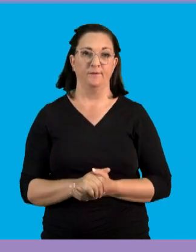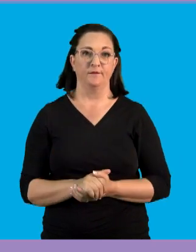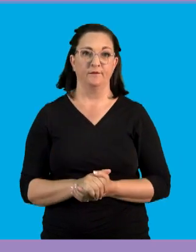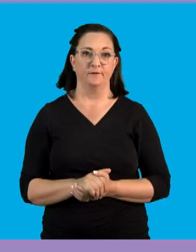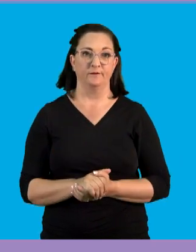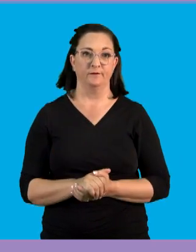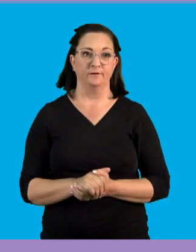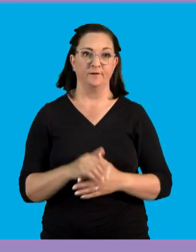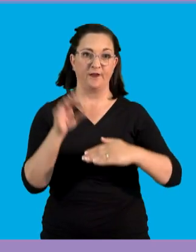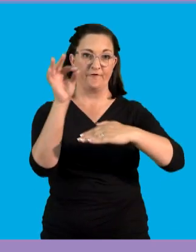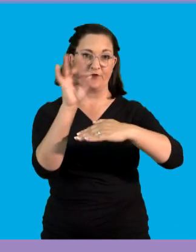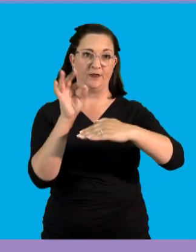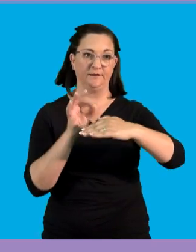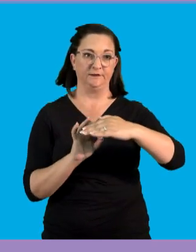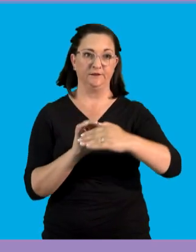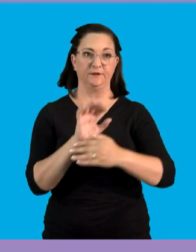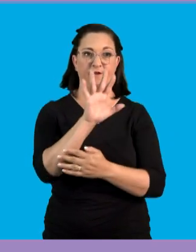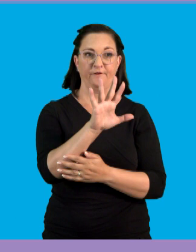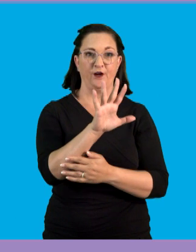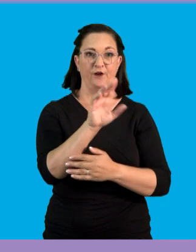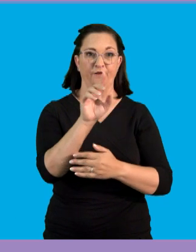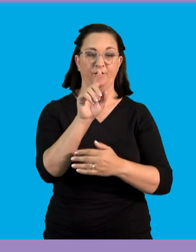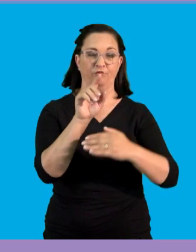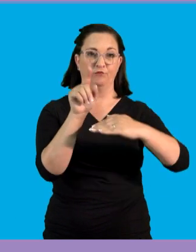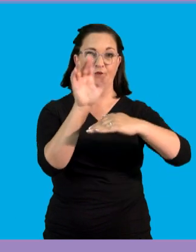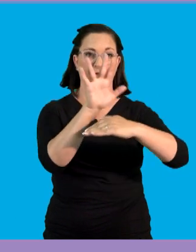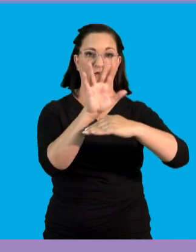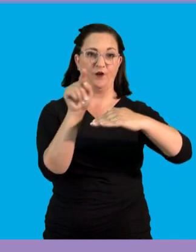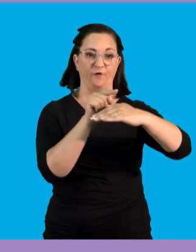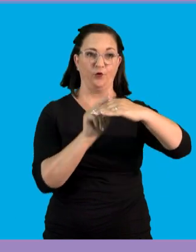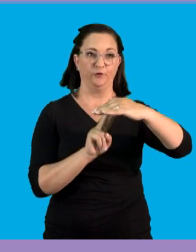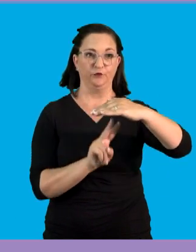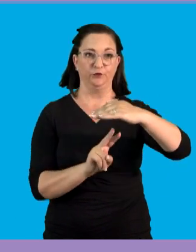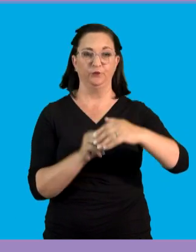So with the fraction of 5 over 2, or